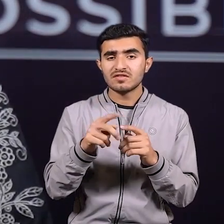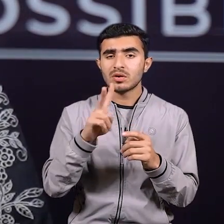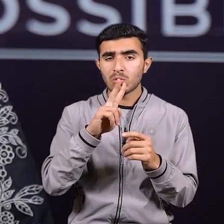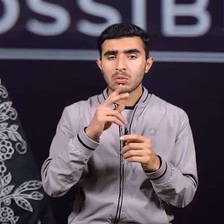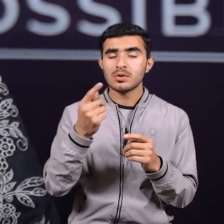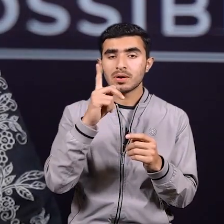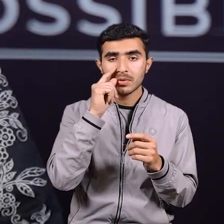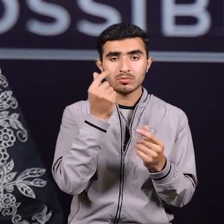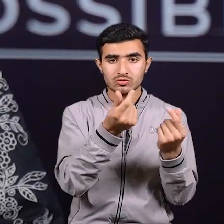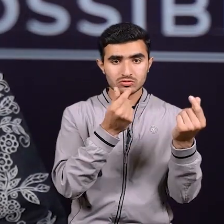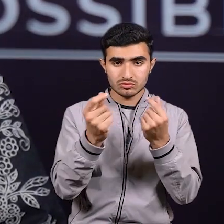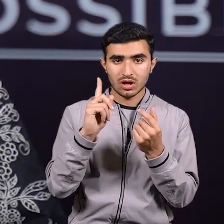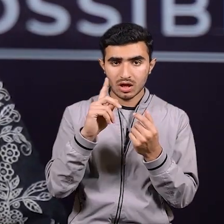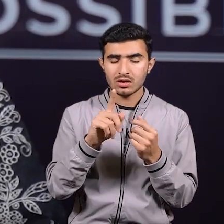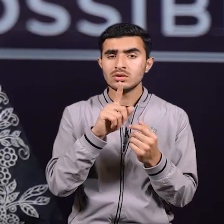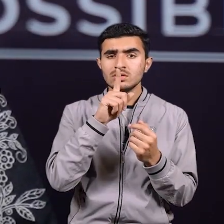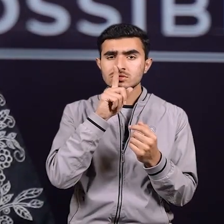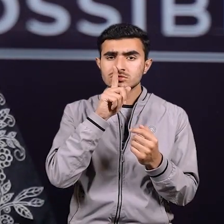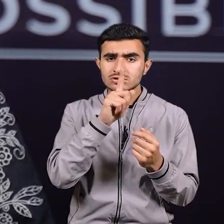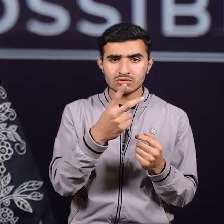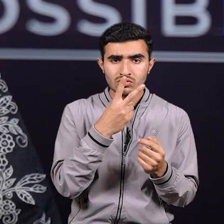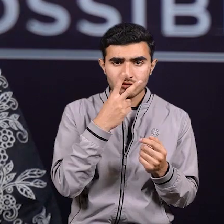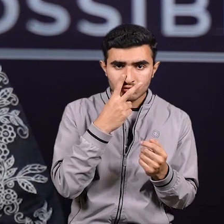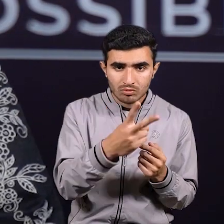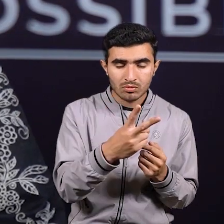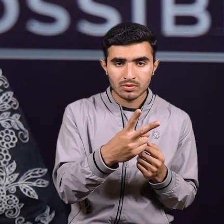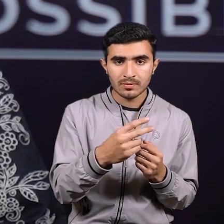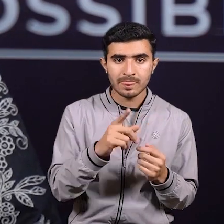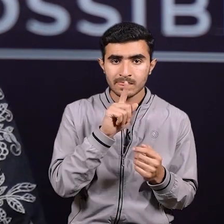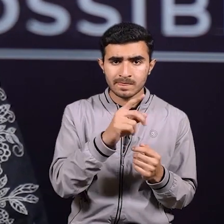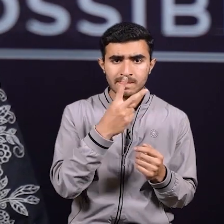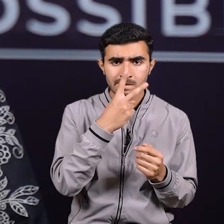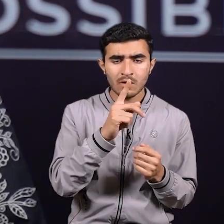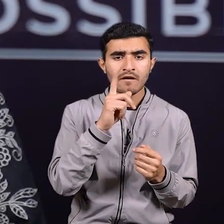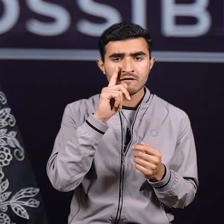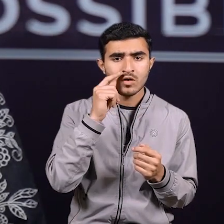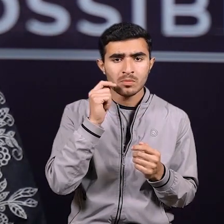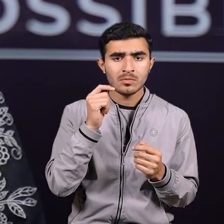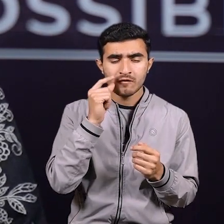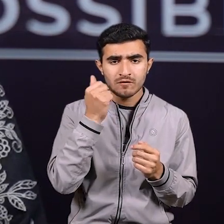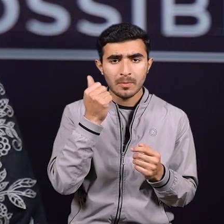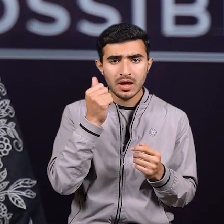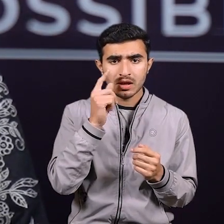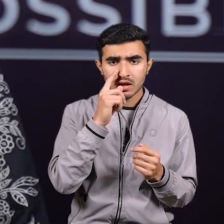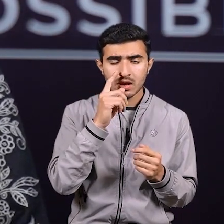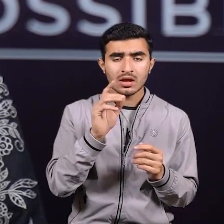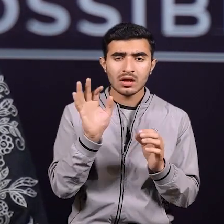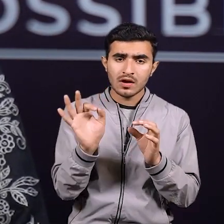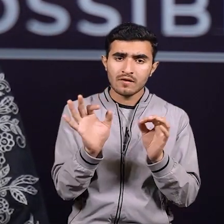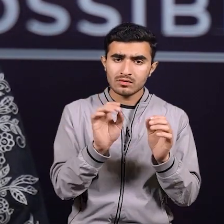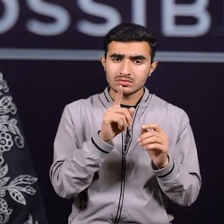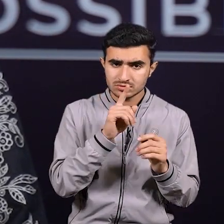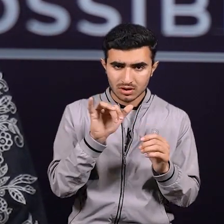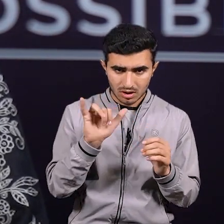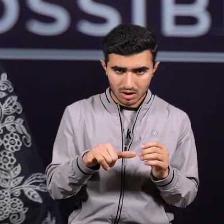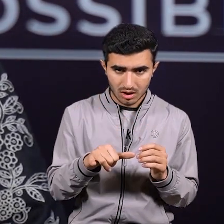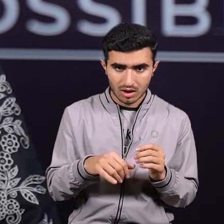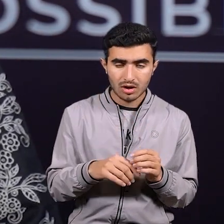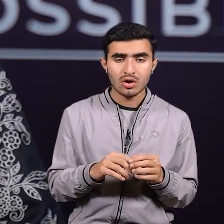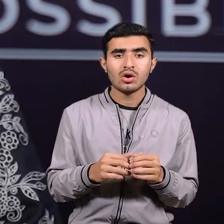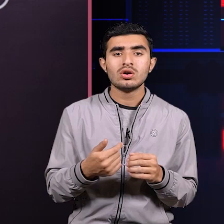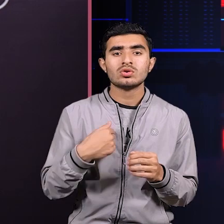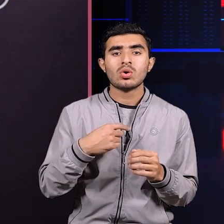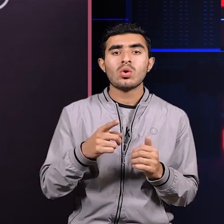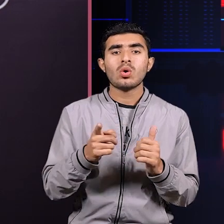working, just because a woman has ambition, just because she has a career, doesn't mean that she is